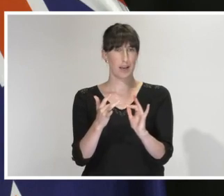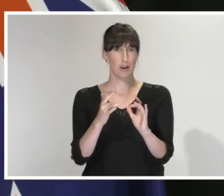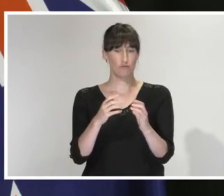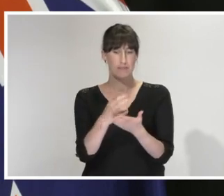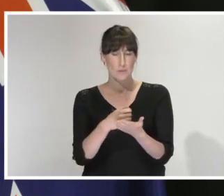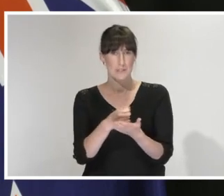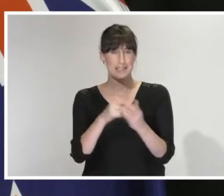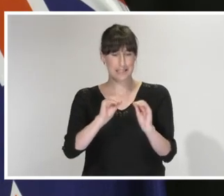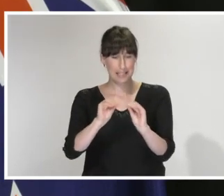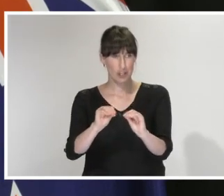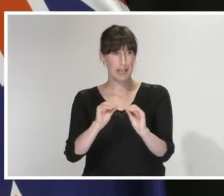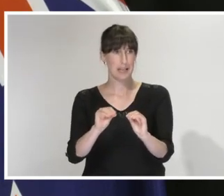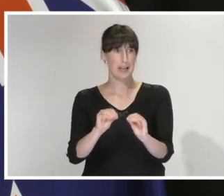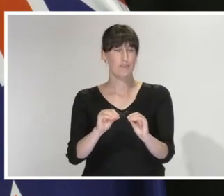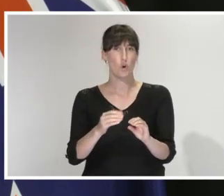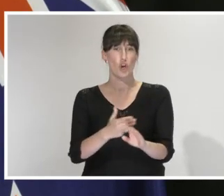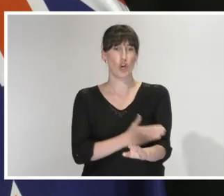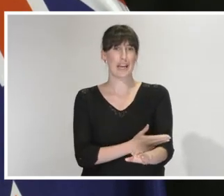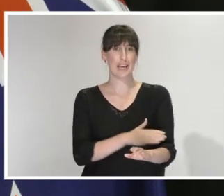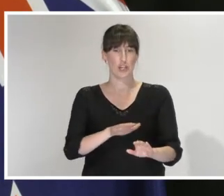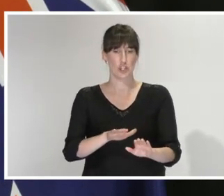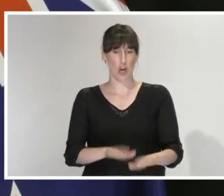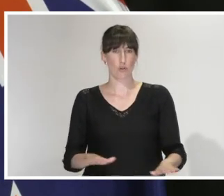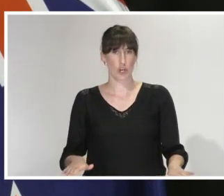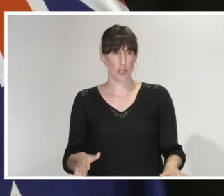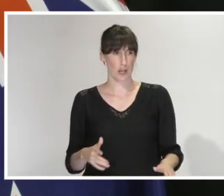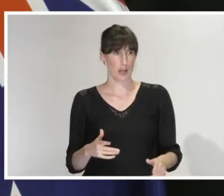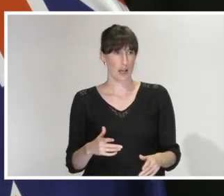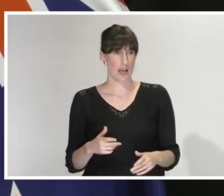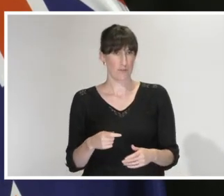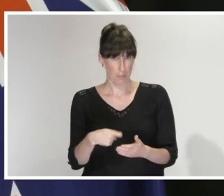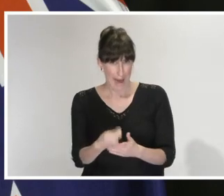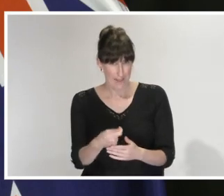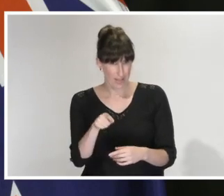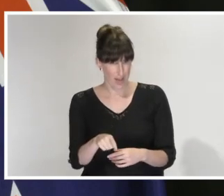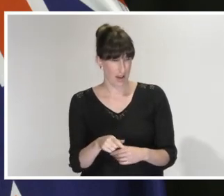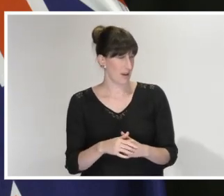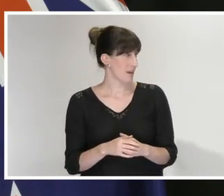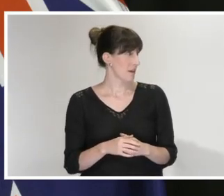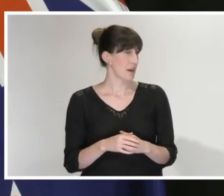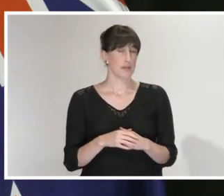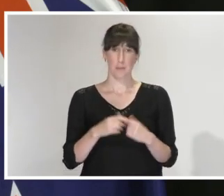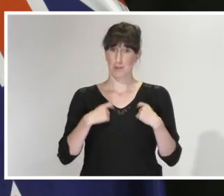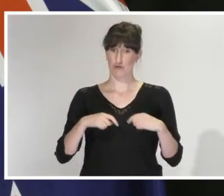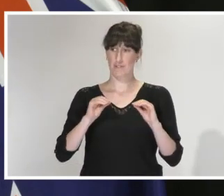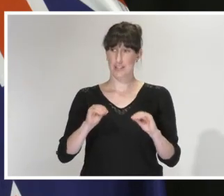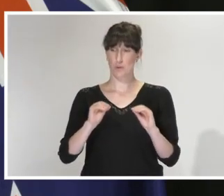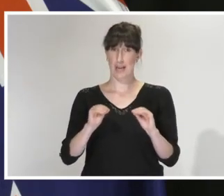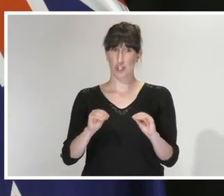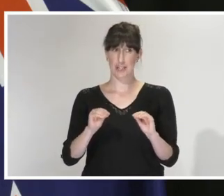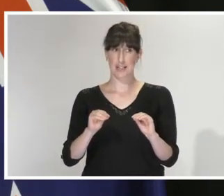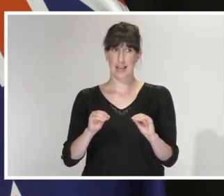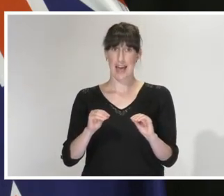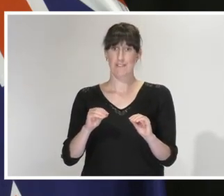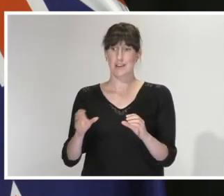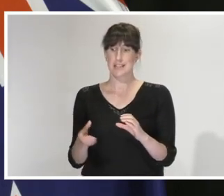The government's subsidies for early childhood education are continuing through this lockdown period. So the Ministry of Education's subsidies